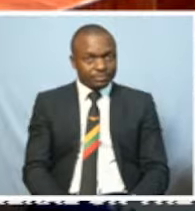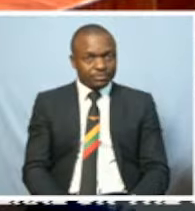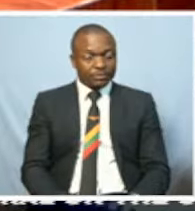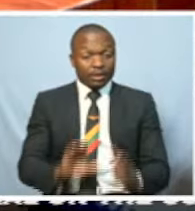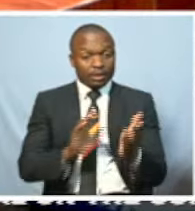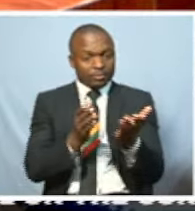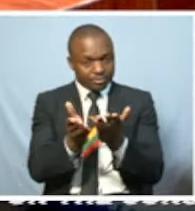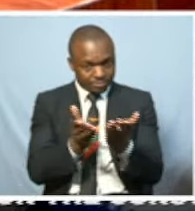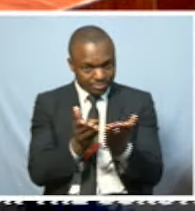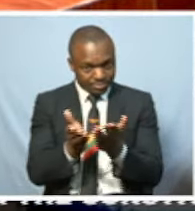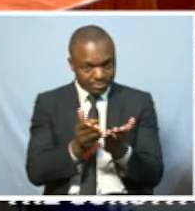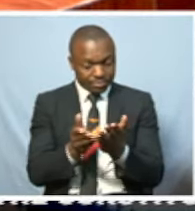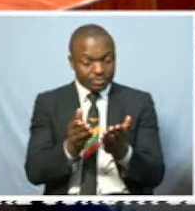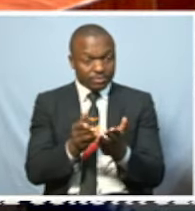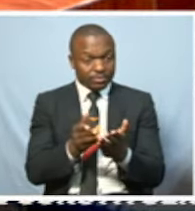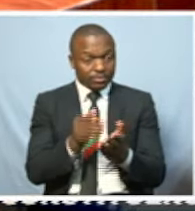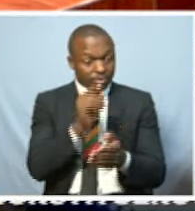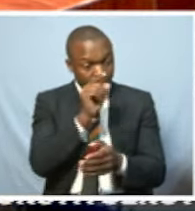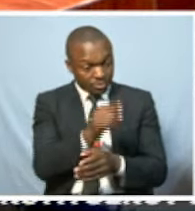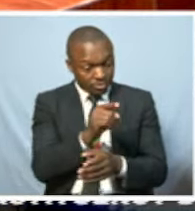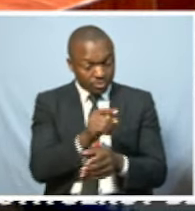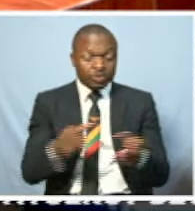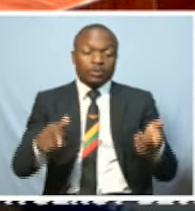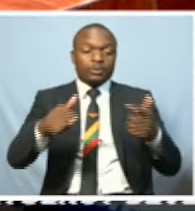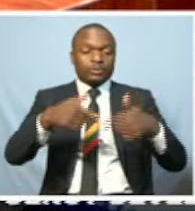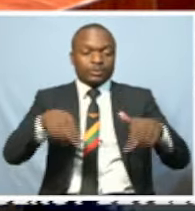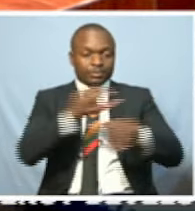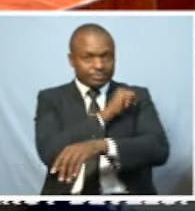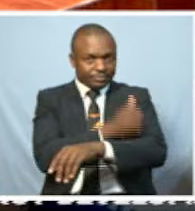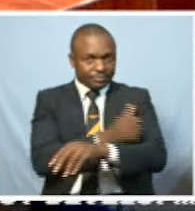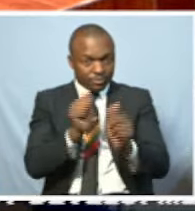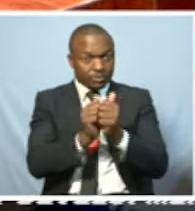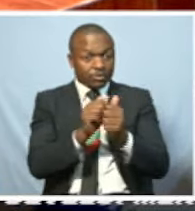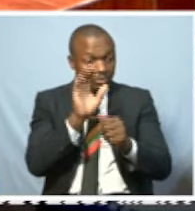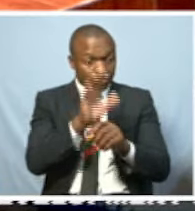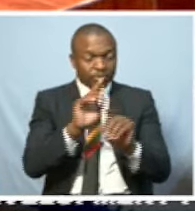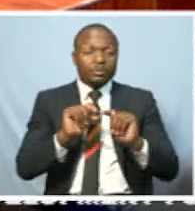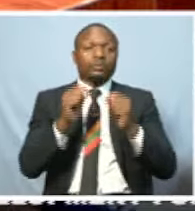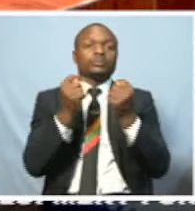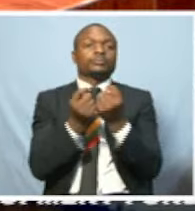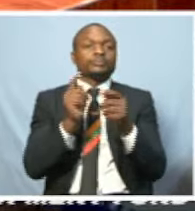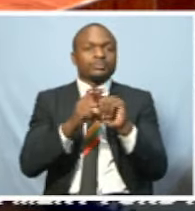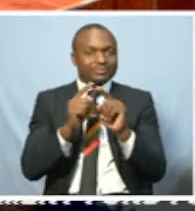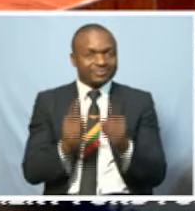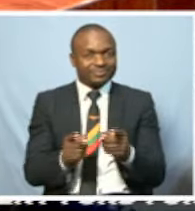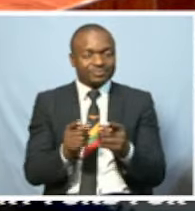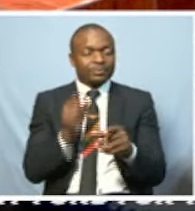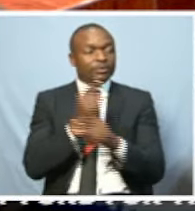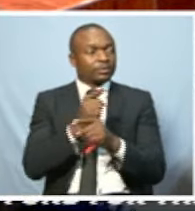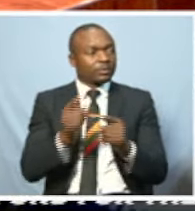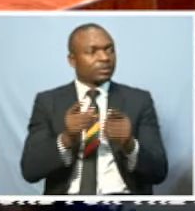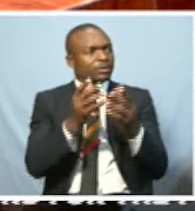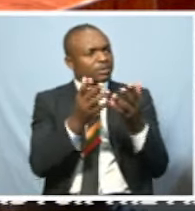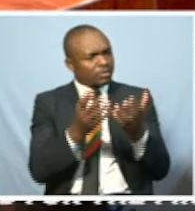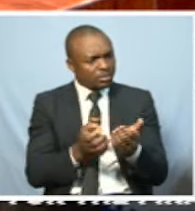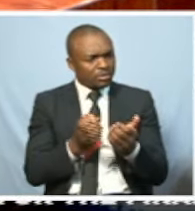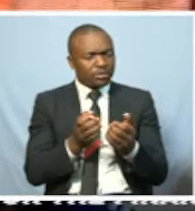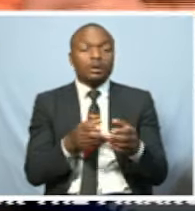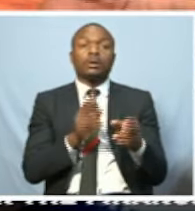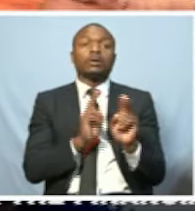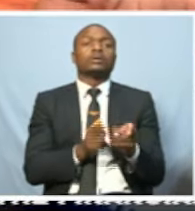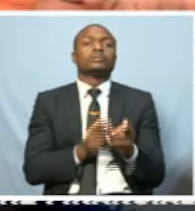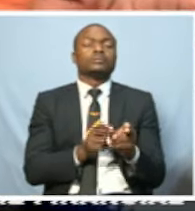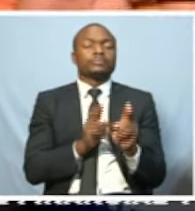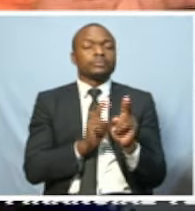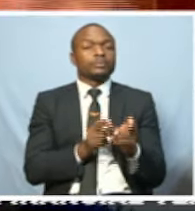services is done by the local authorities and the team that you have come. But to just want to answer